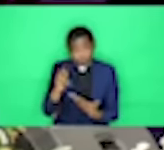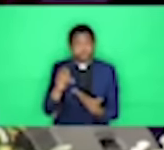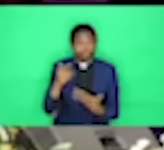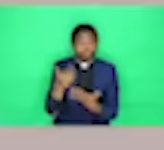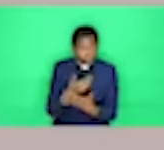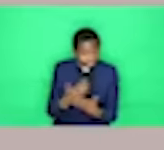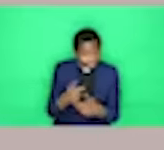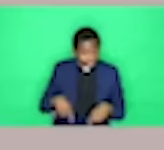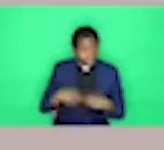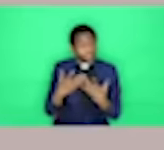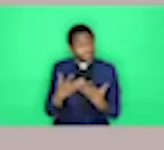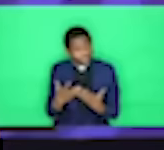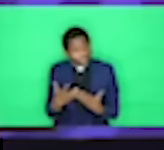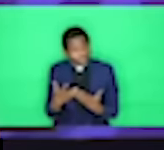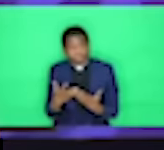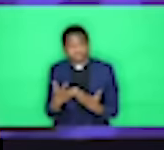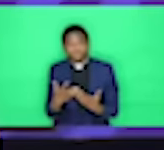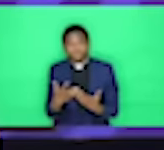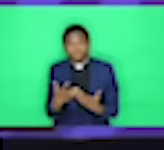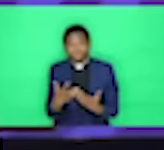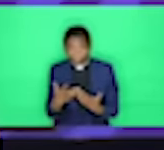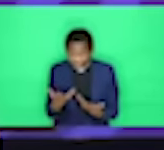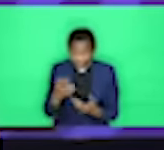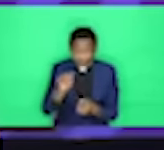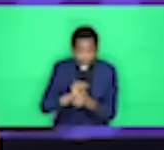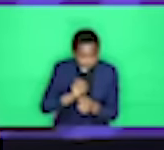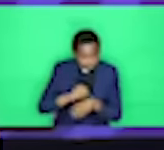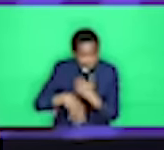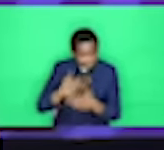the European Protestants.